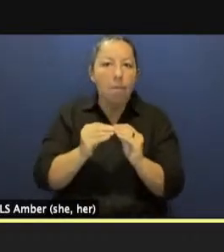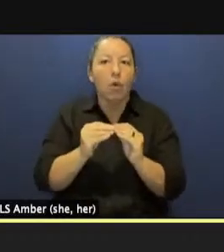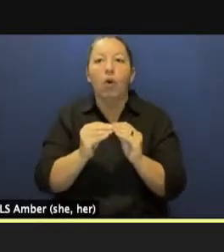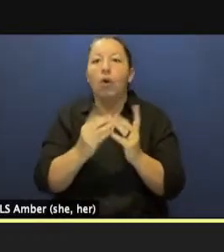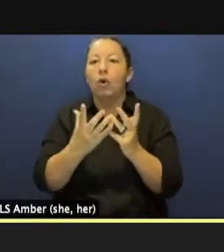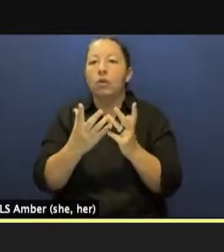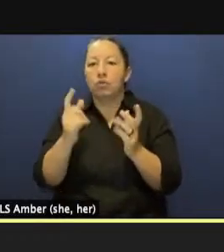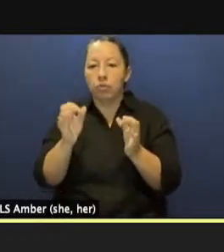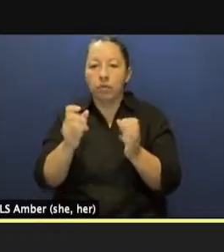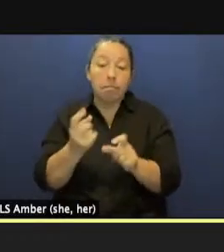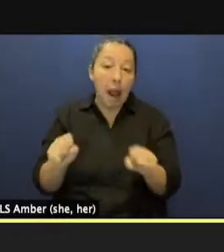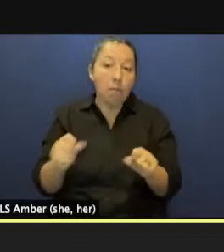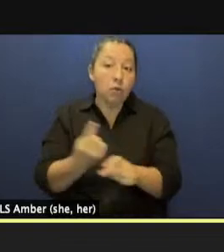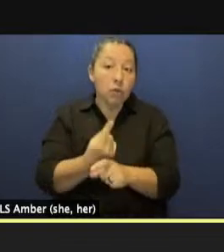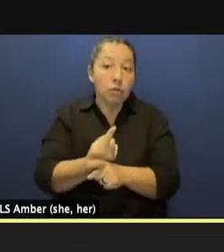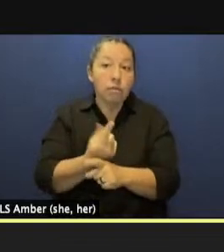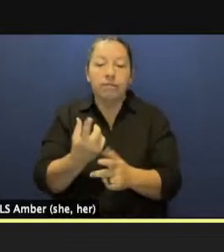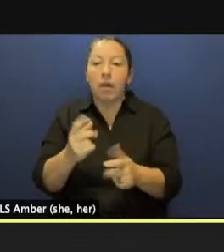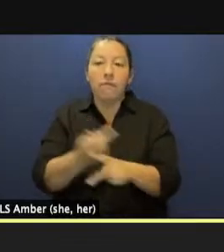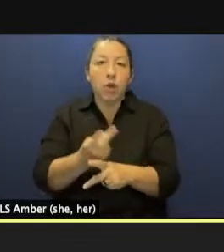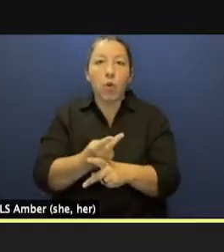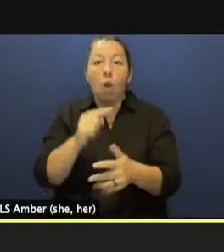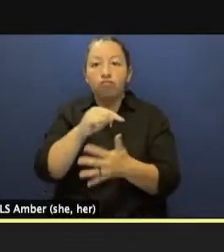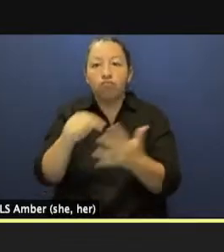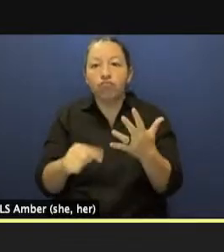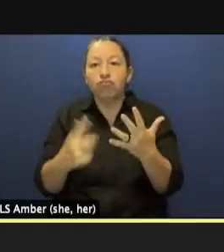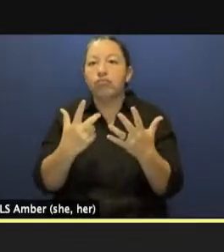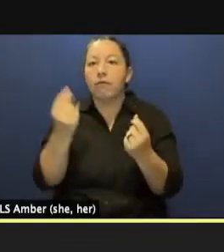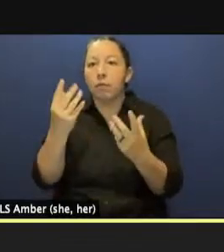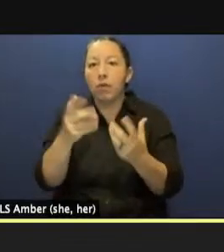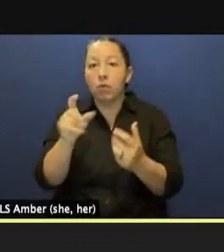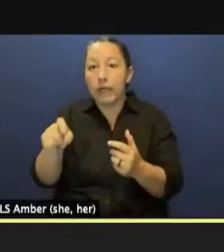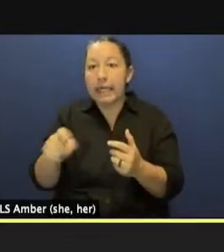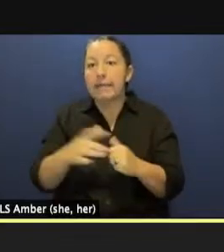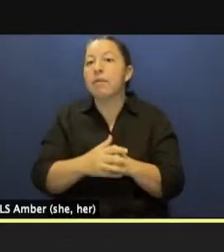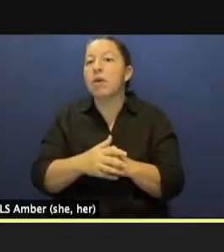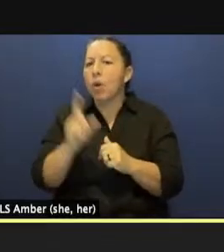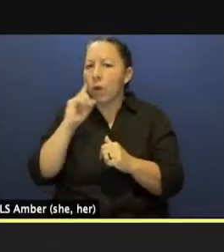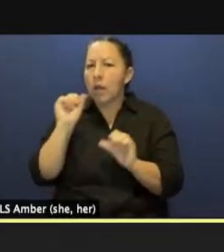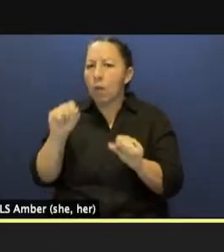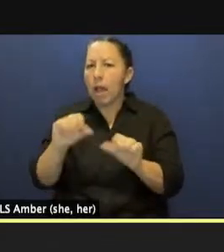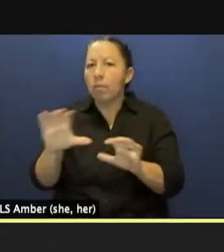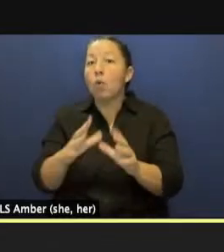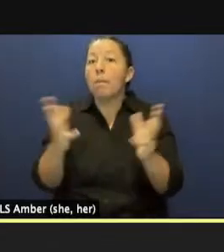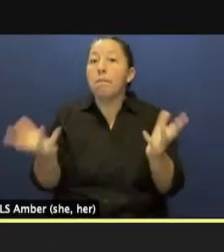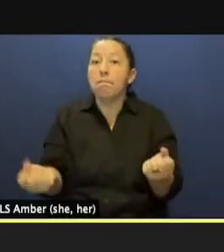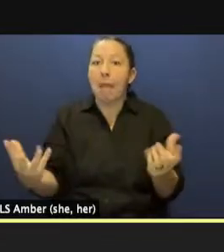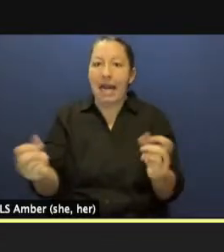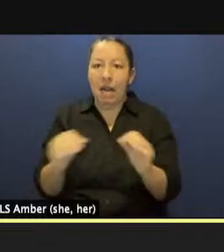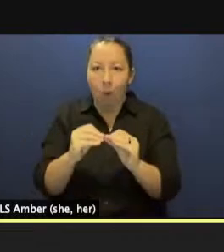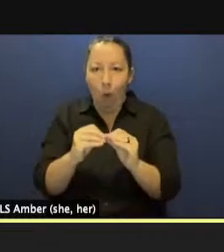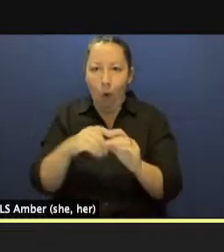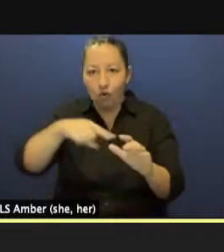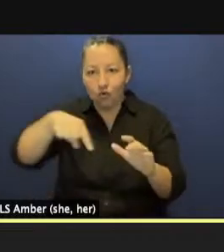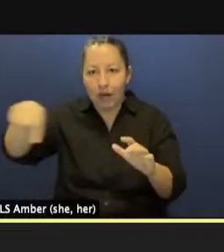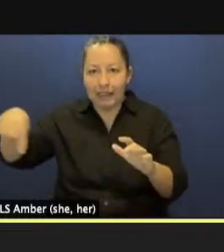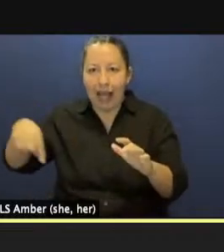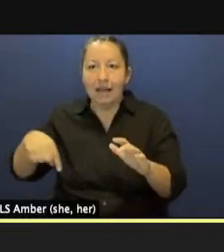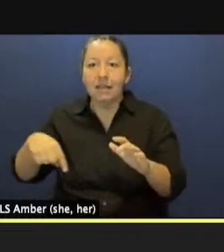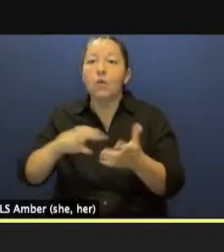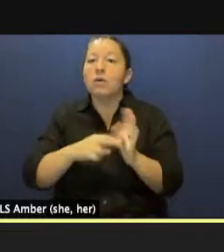that, again, you'll be hearing more about coming up. But we think we'll be able to do many more drill sites than that, which will only make our data